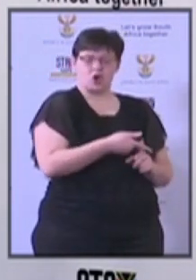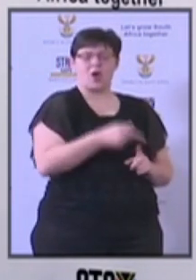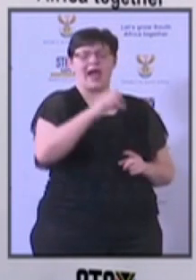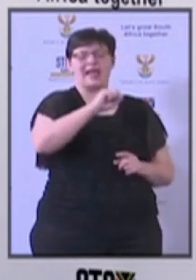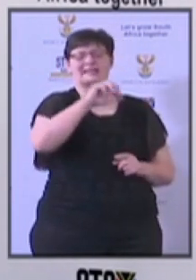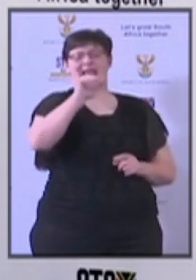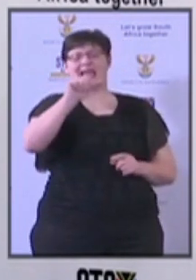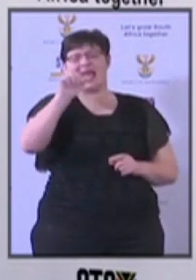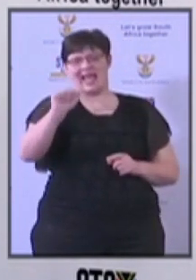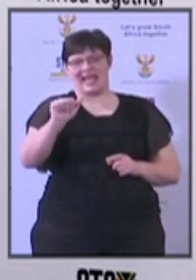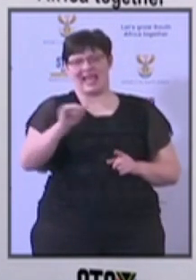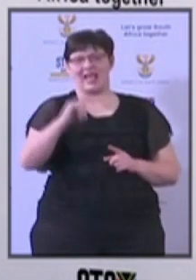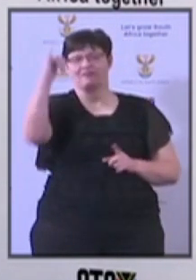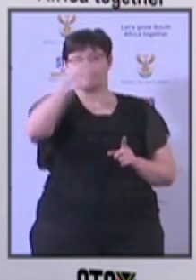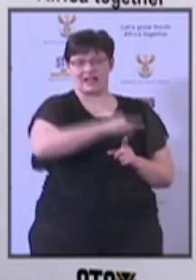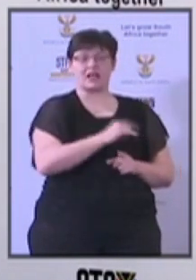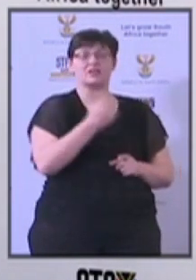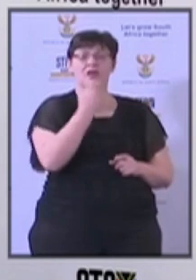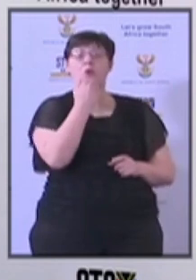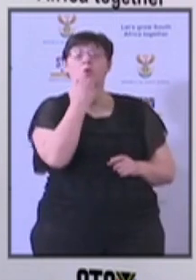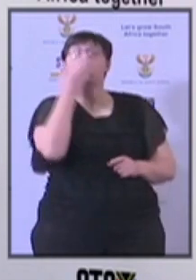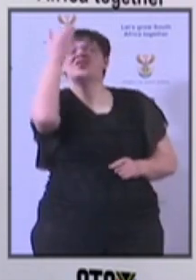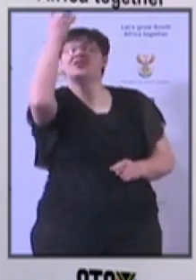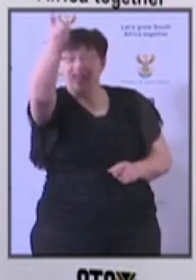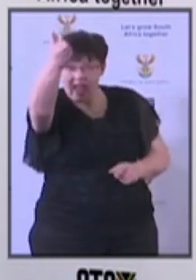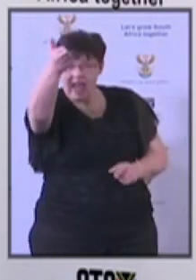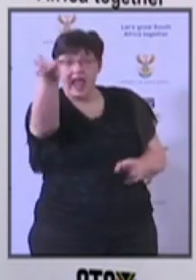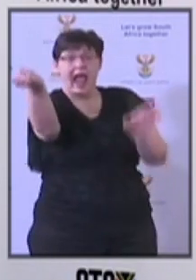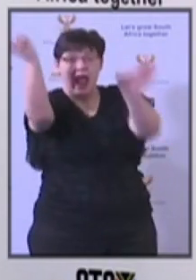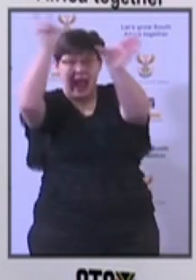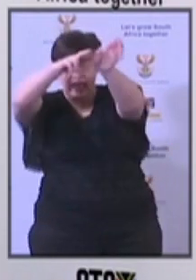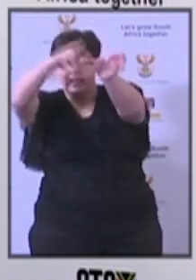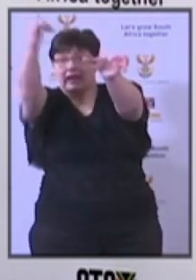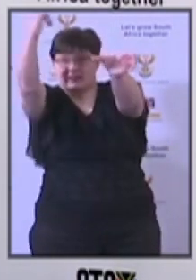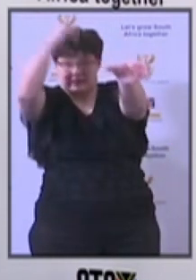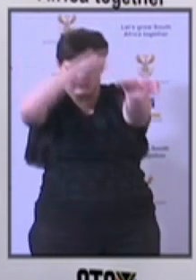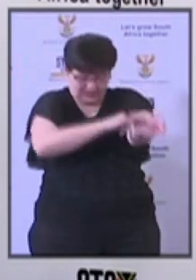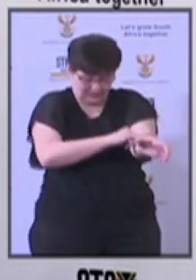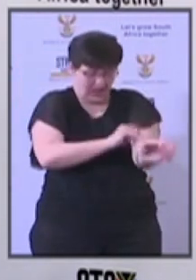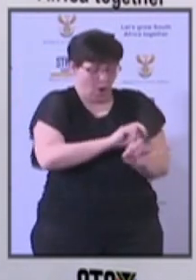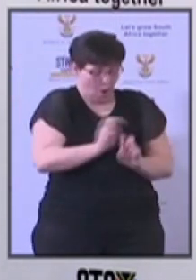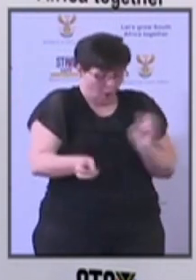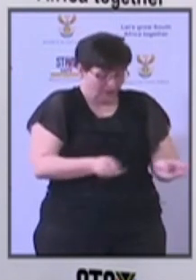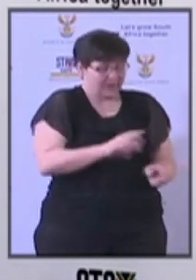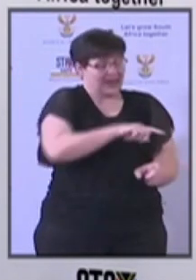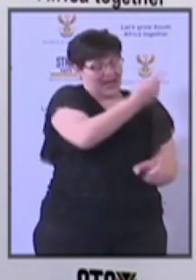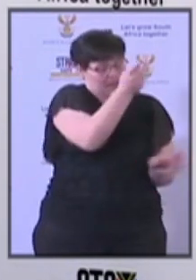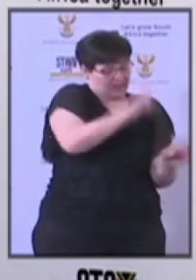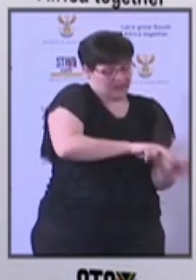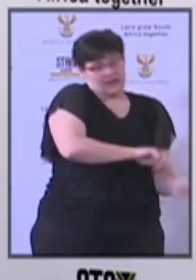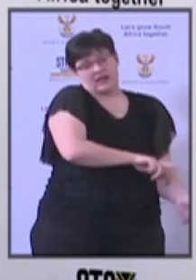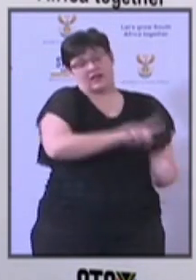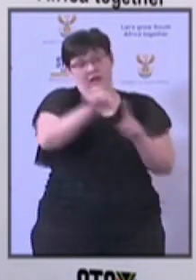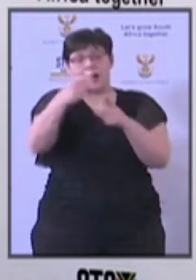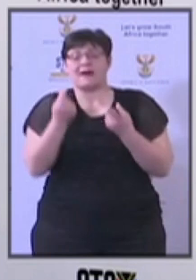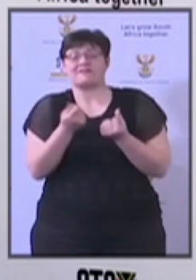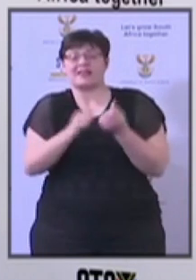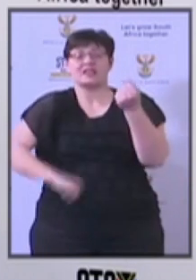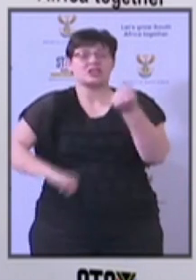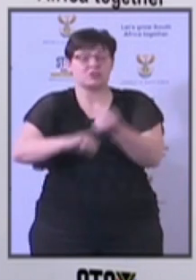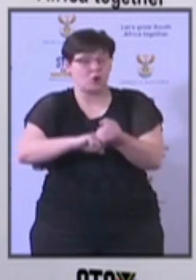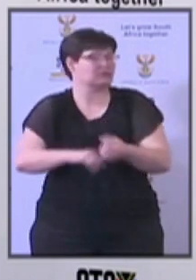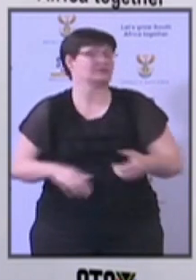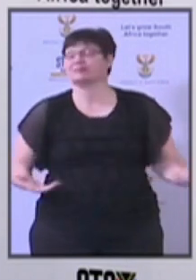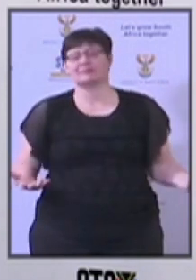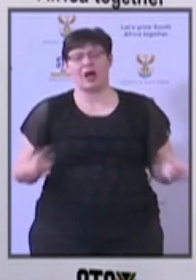flight, we then said those South Africans who are there can come back in that flight. But we don't offer them any financial help whatsoever. It has